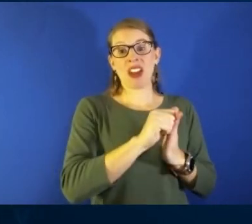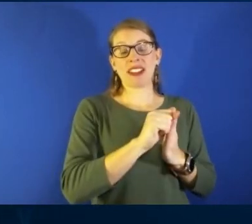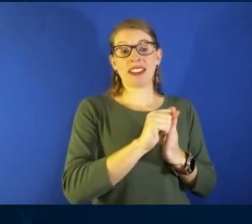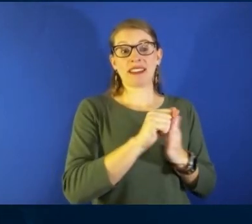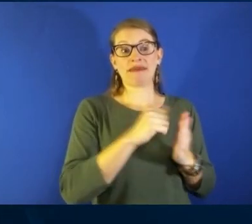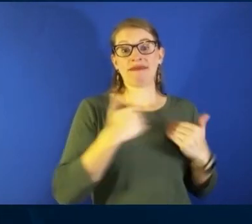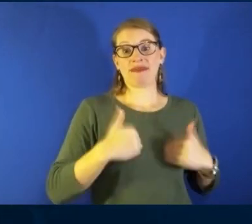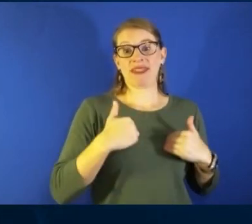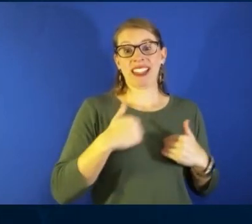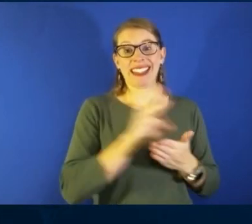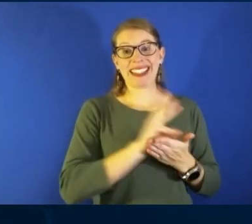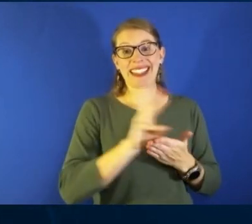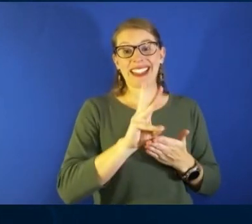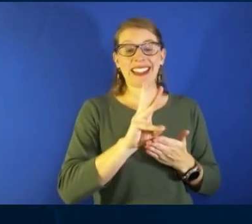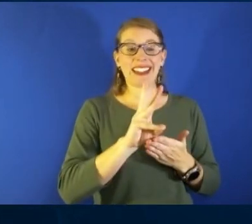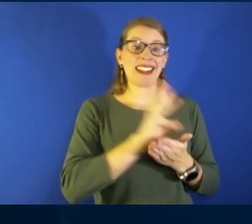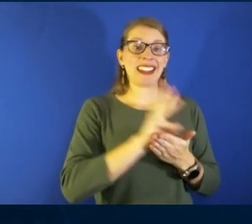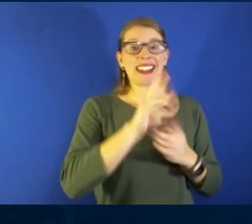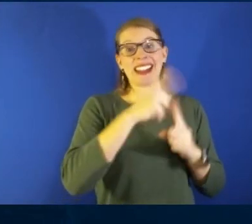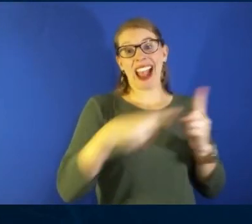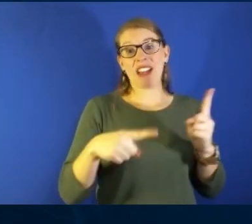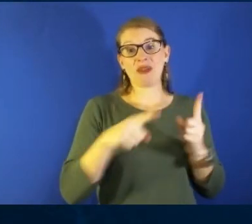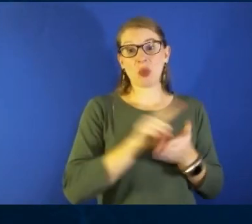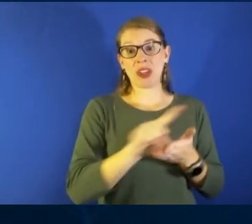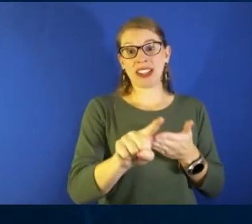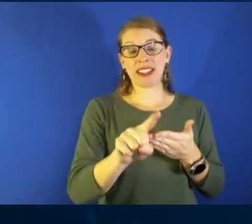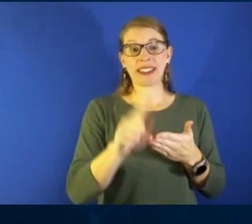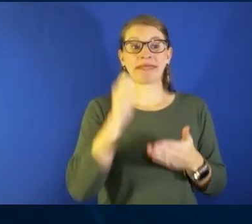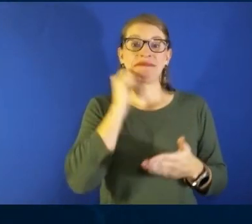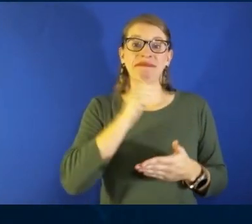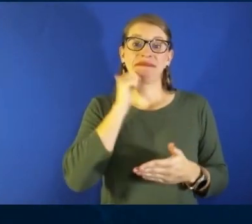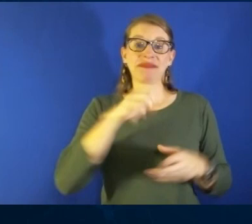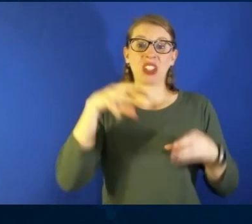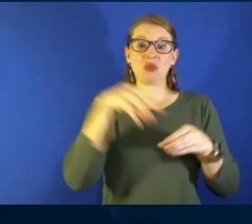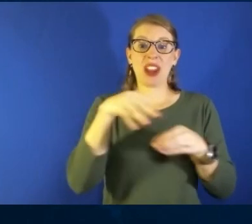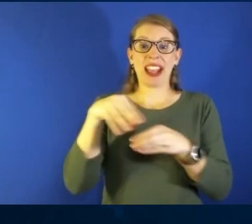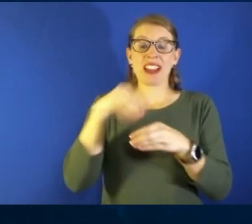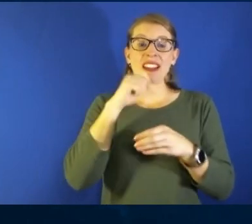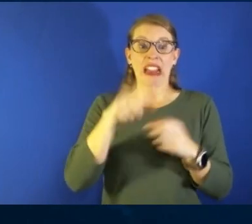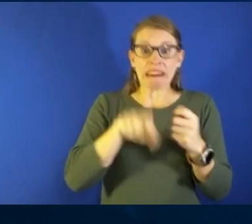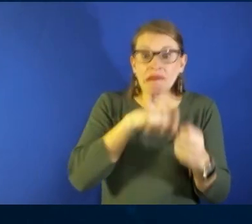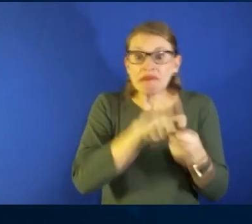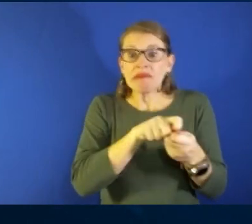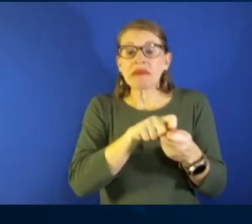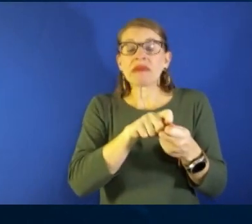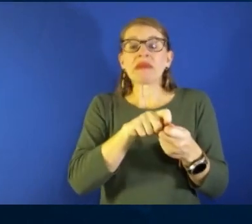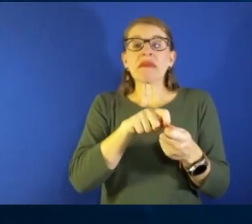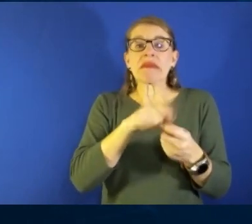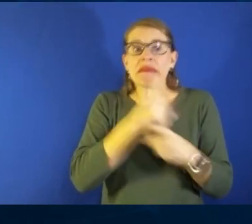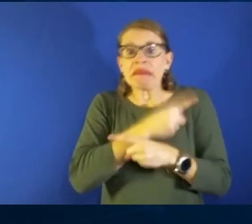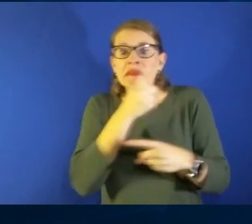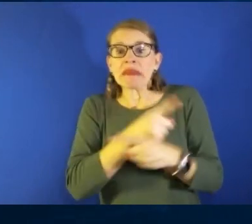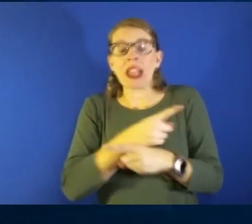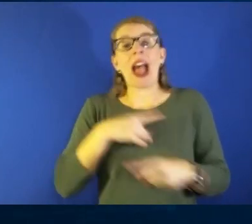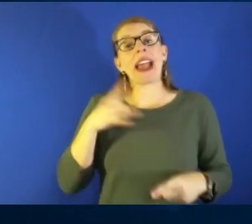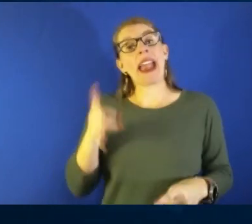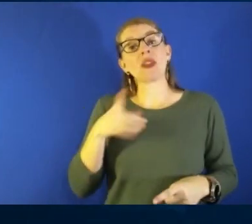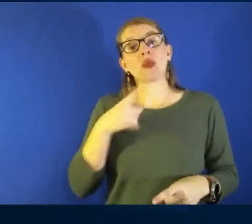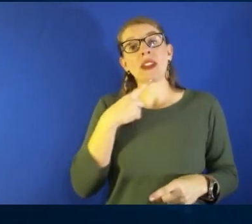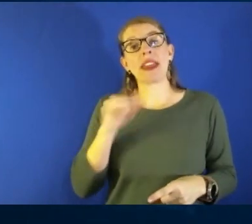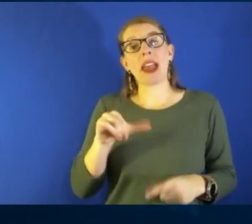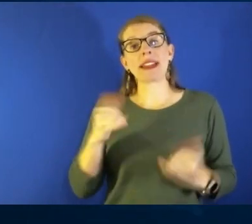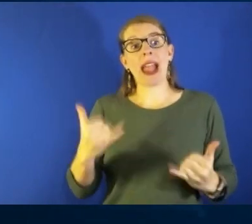weeks, daily radiation, not very precise, not very accurate. I mean, I hate to say that now, but looking